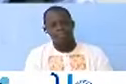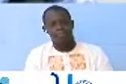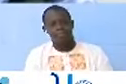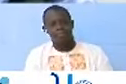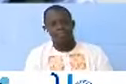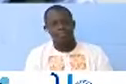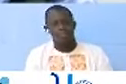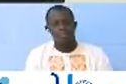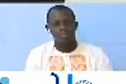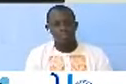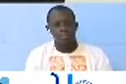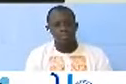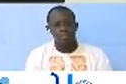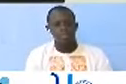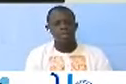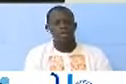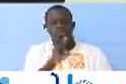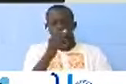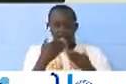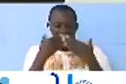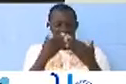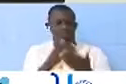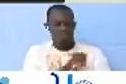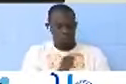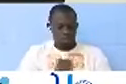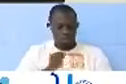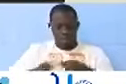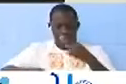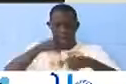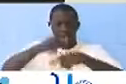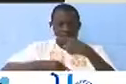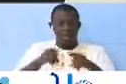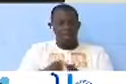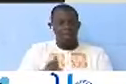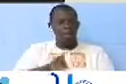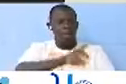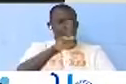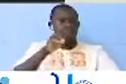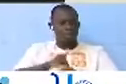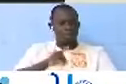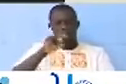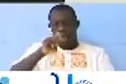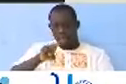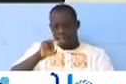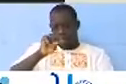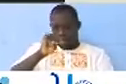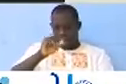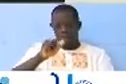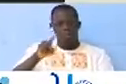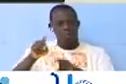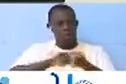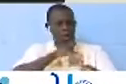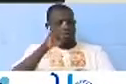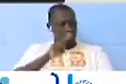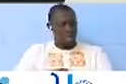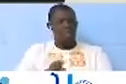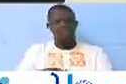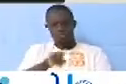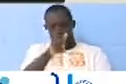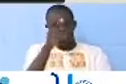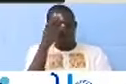You've already told us that after being at the NIA for so long, you have a fair idea of how the NIA works.